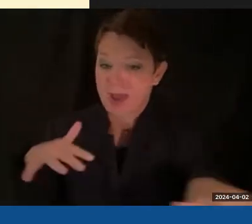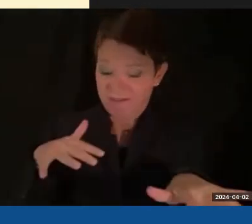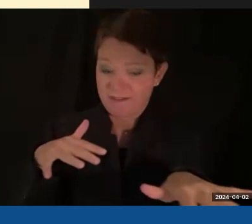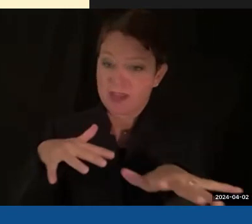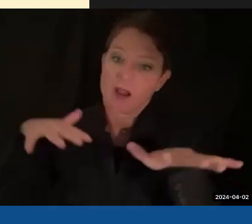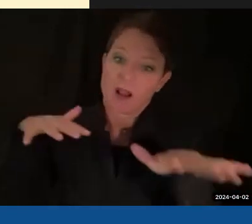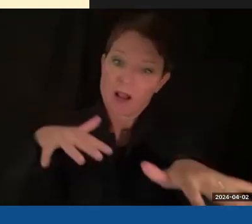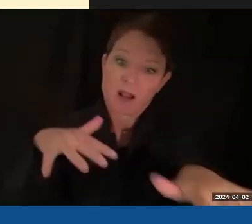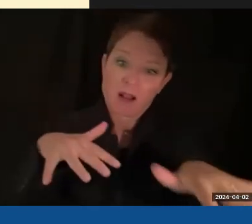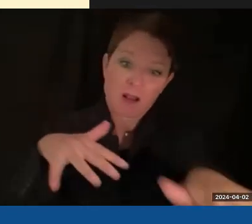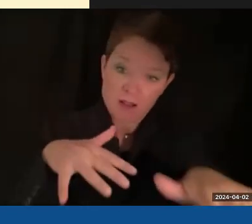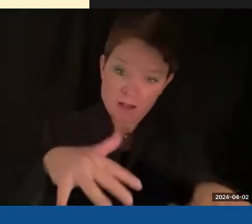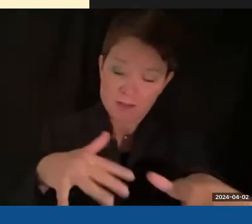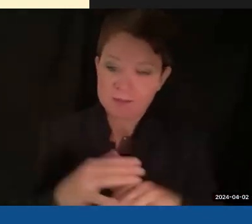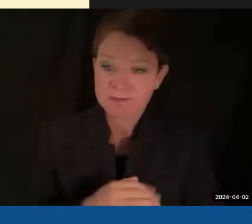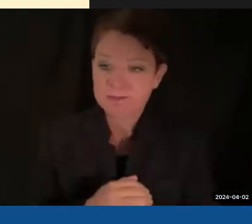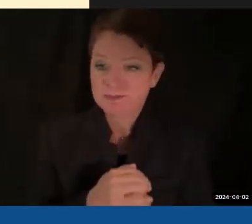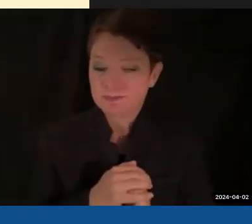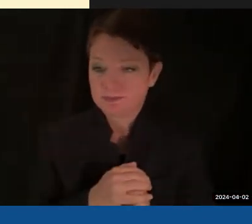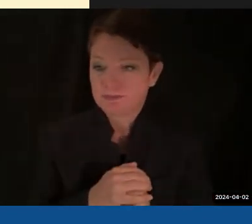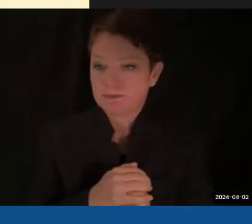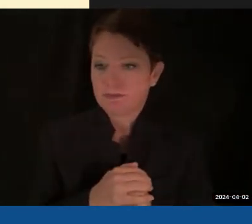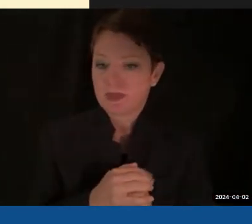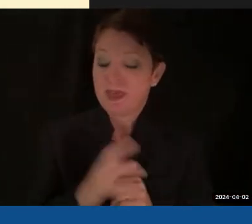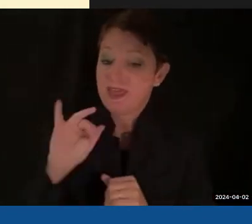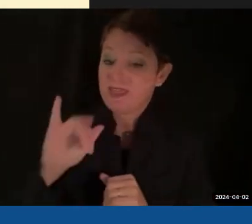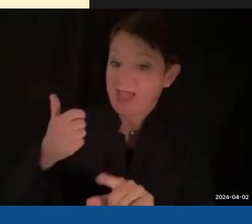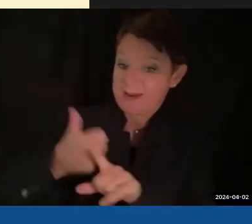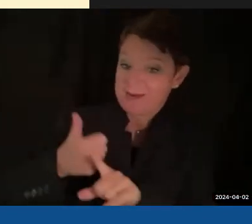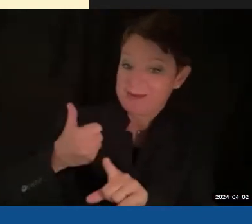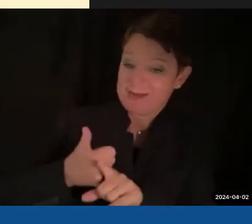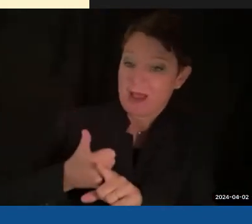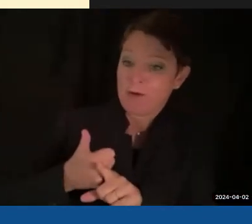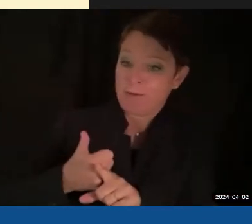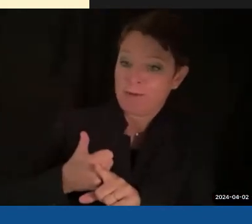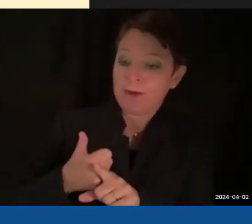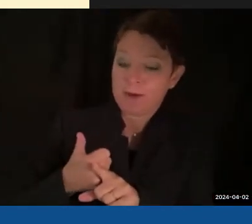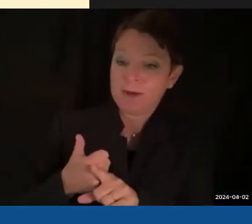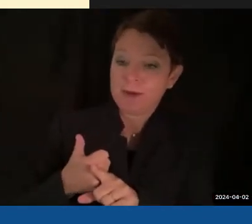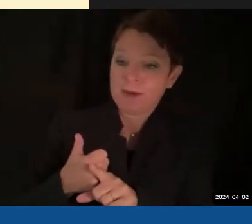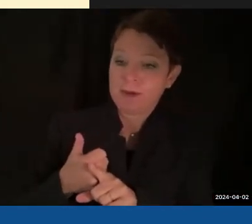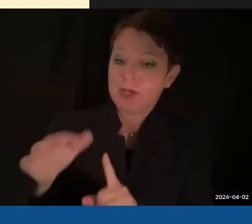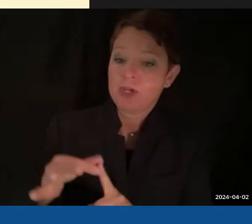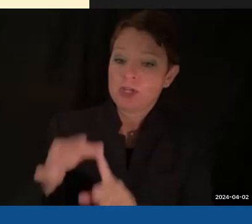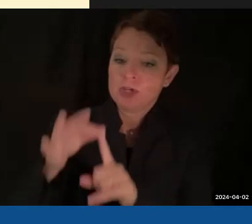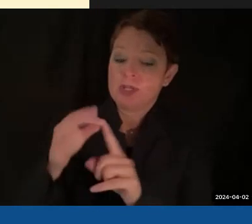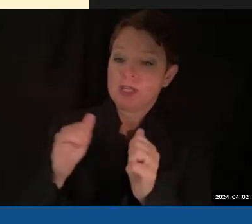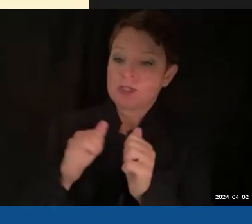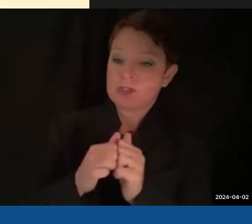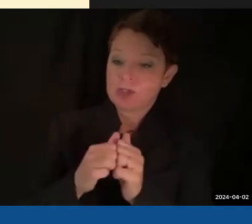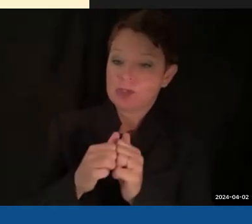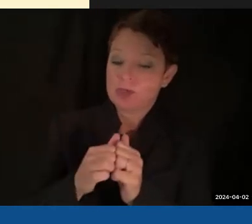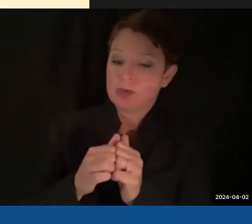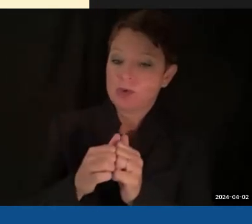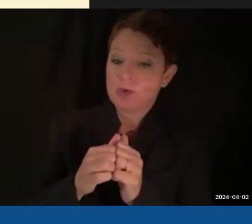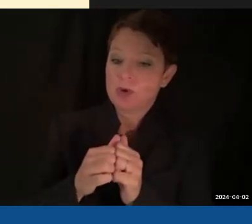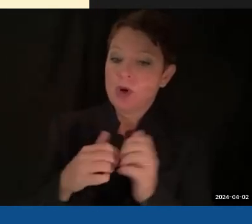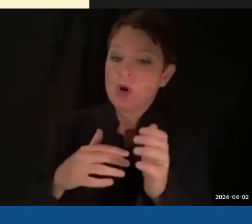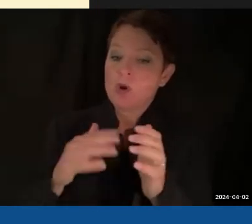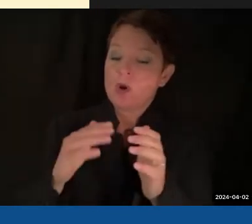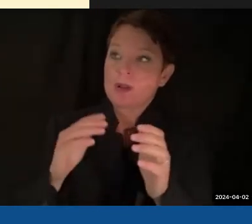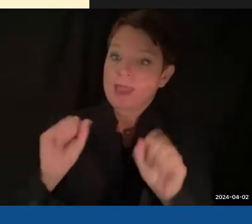congestion, because that in itself can lead to the weakening of any one of these stool